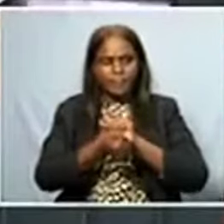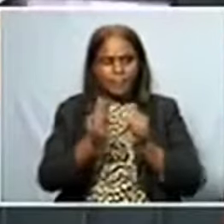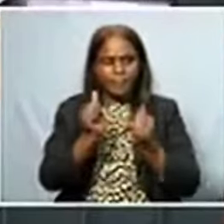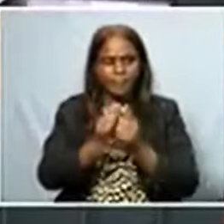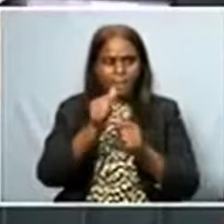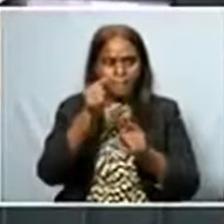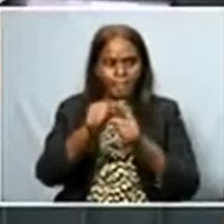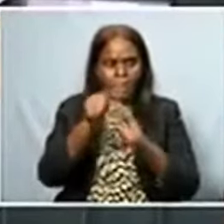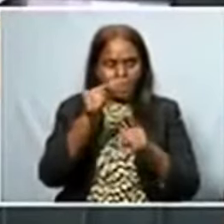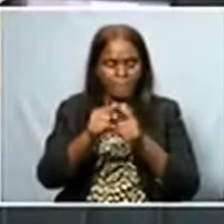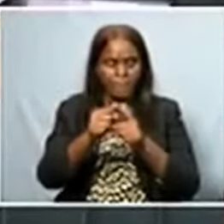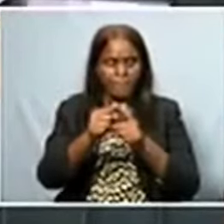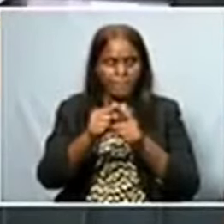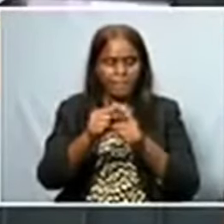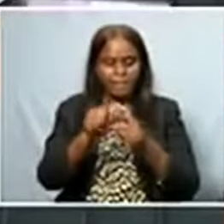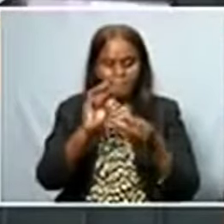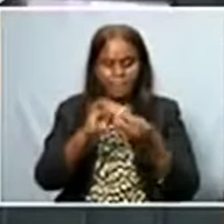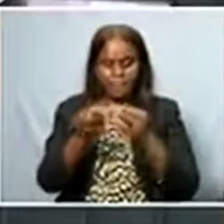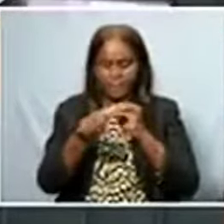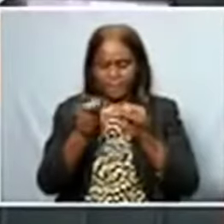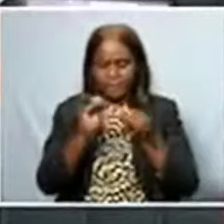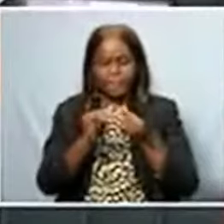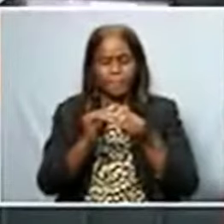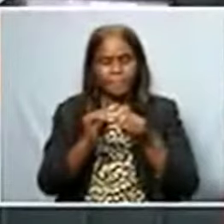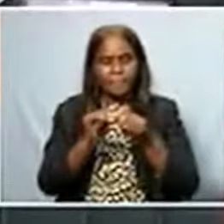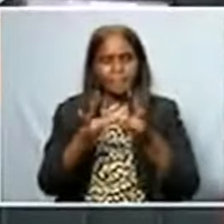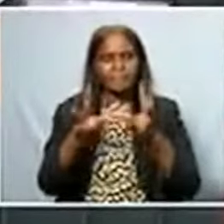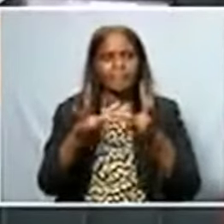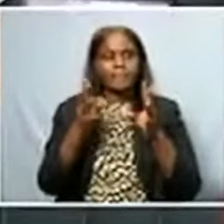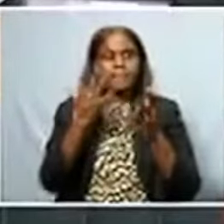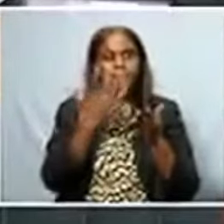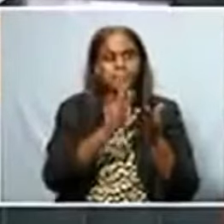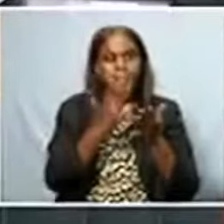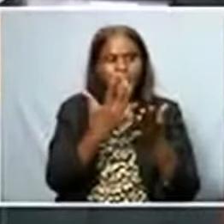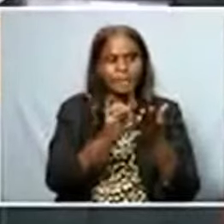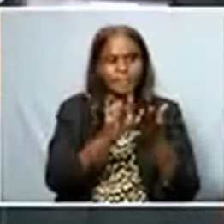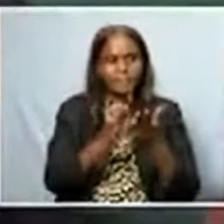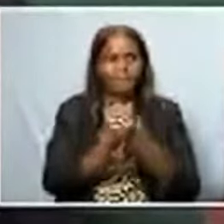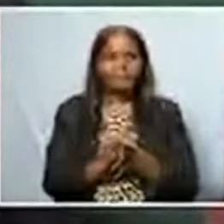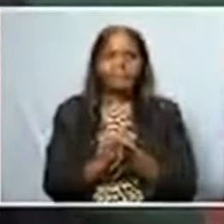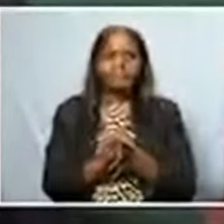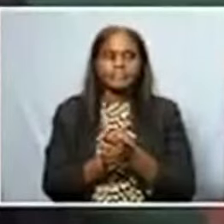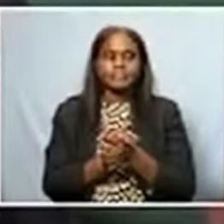with words and figures are circulated.